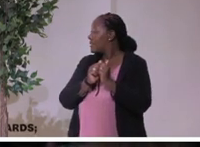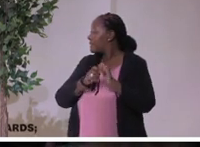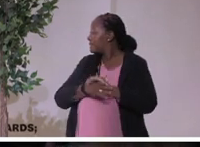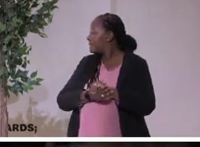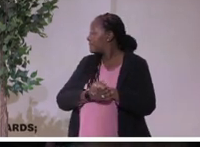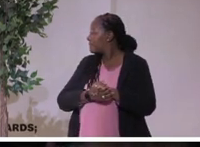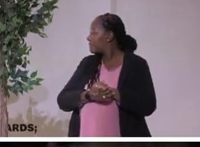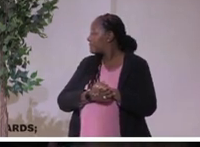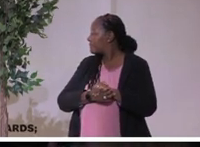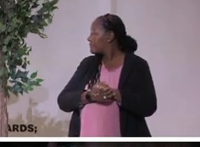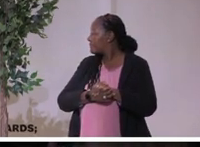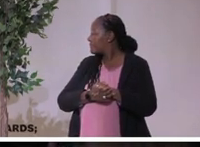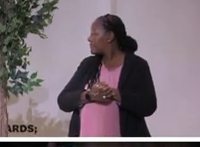happening?